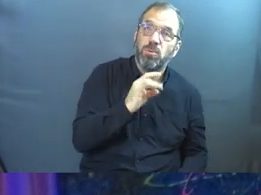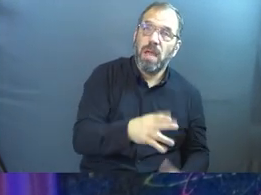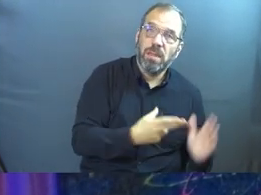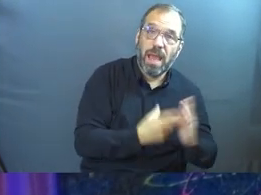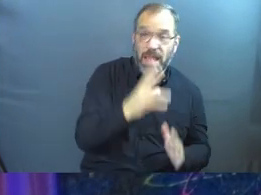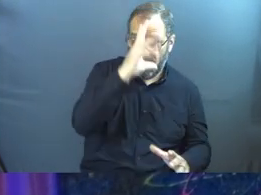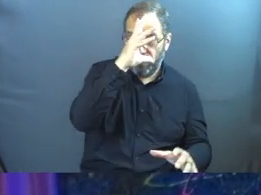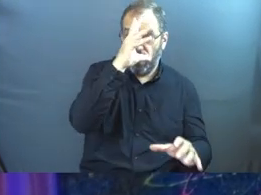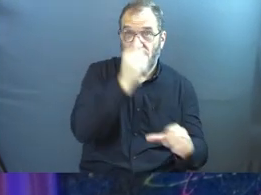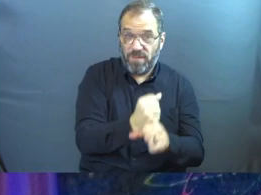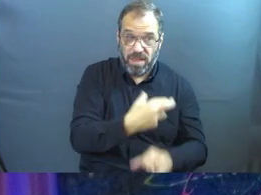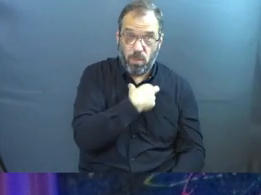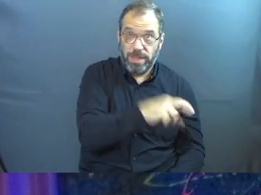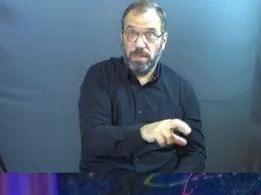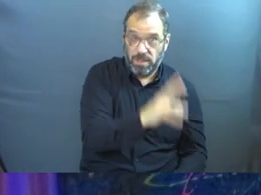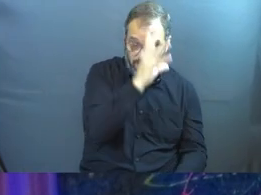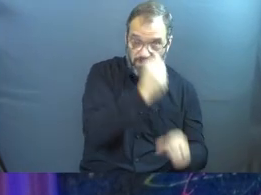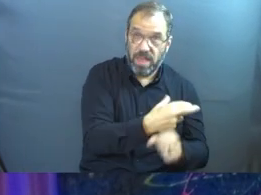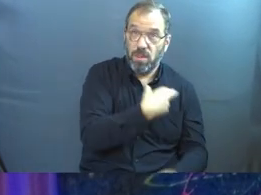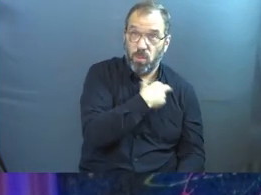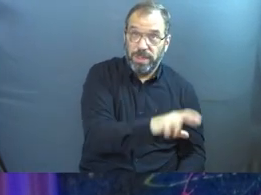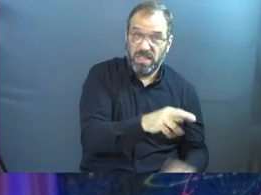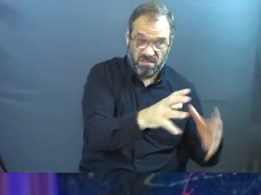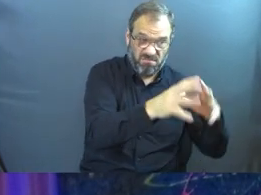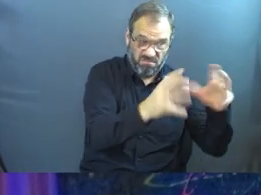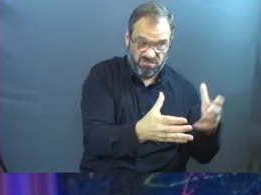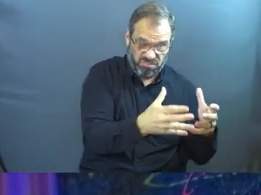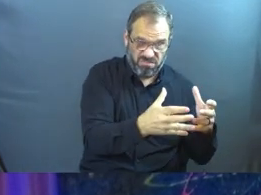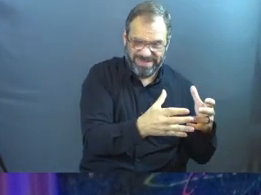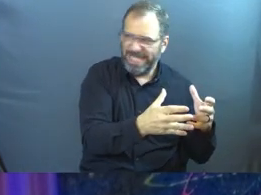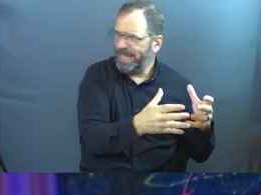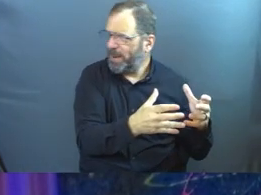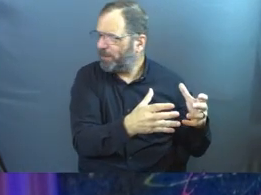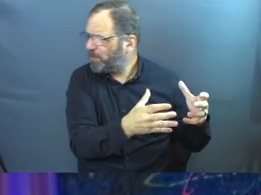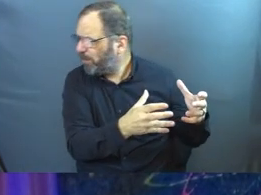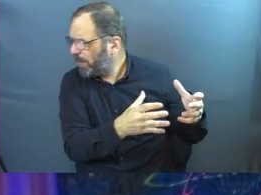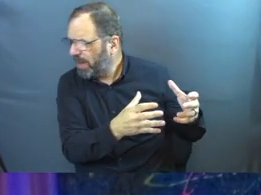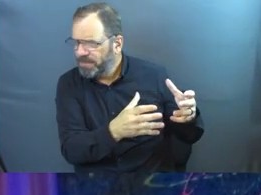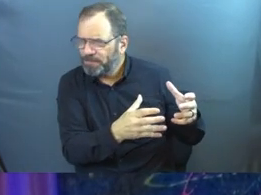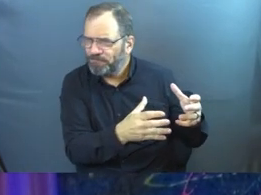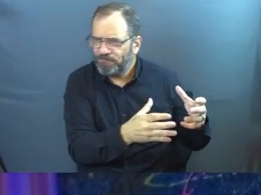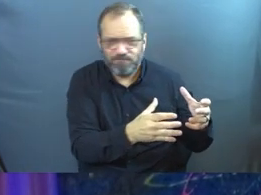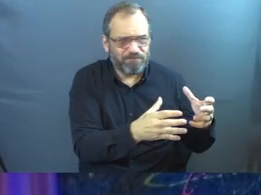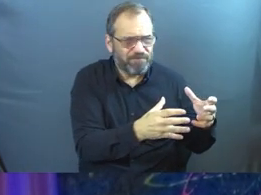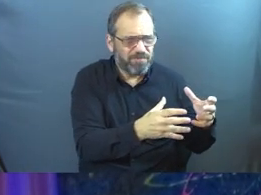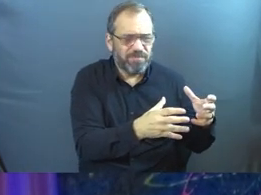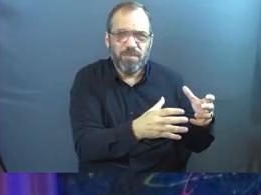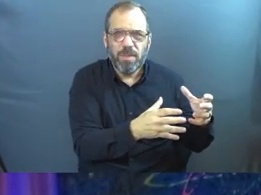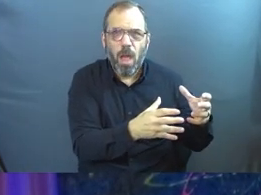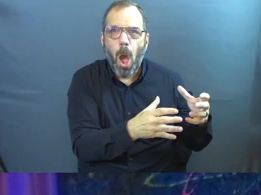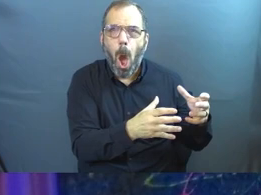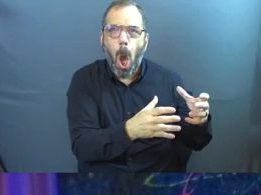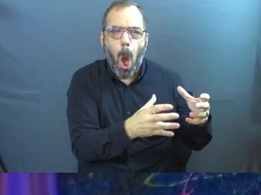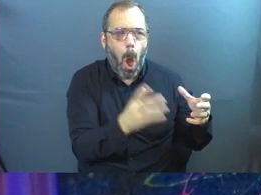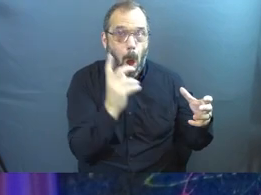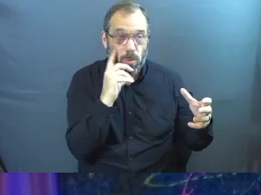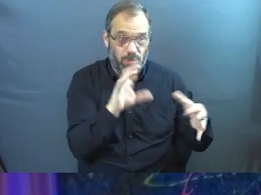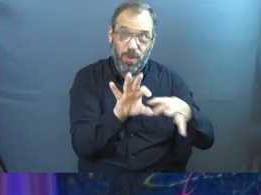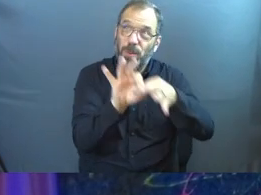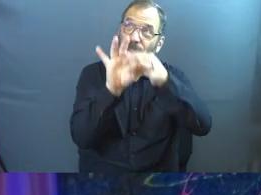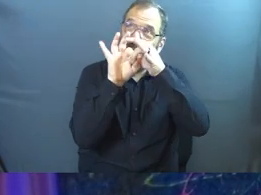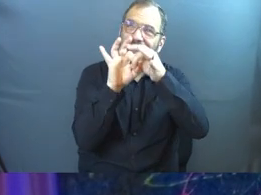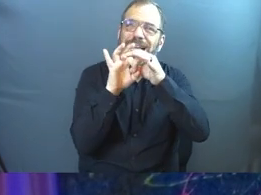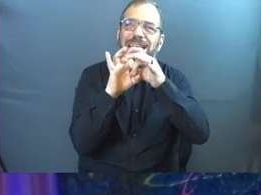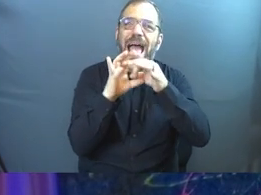If your faith is in a religious place, there is something where you see your relationship with God